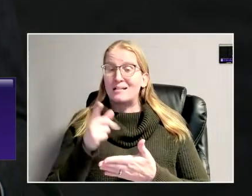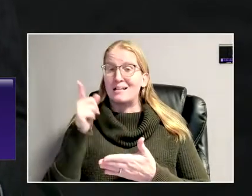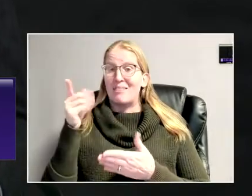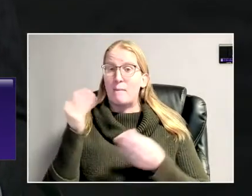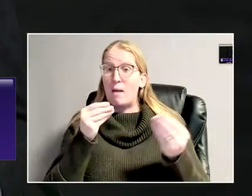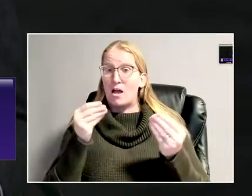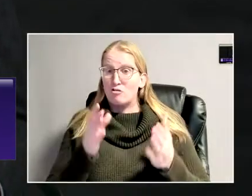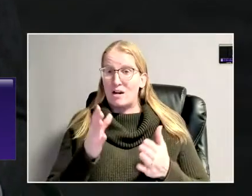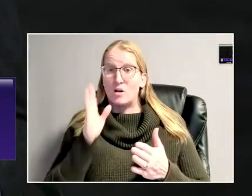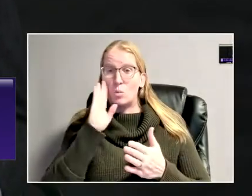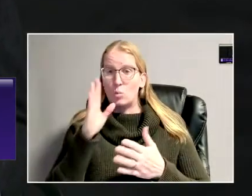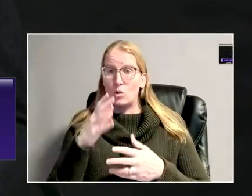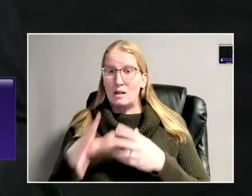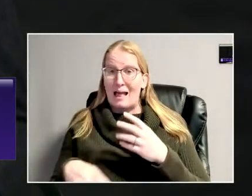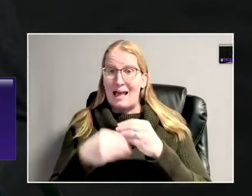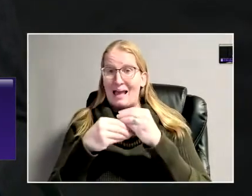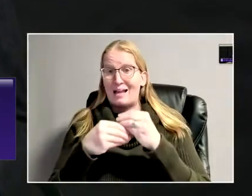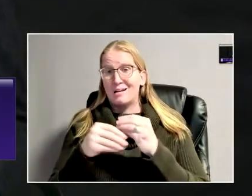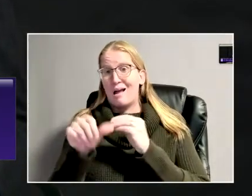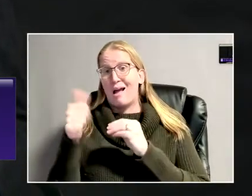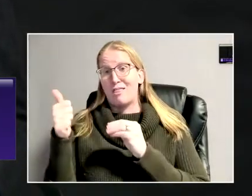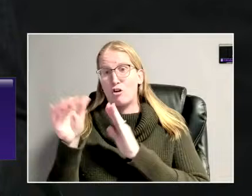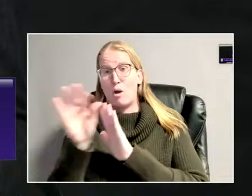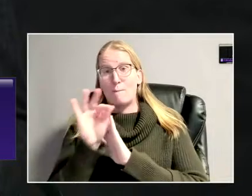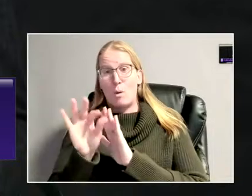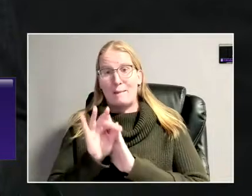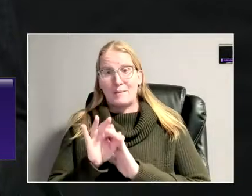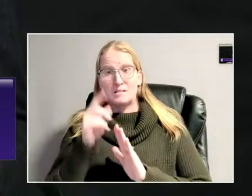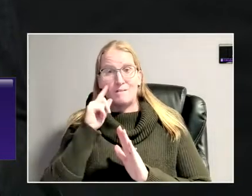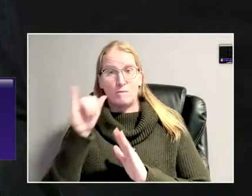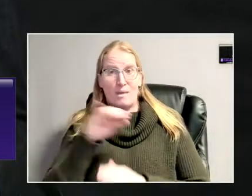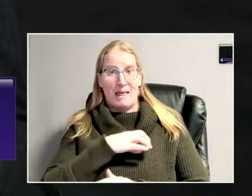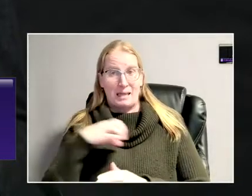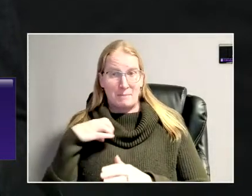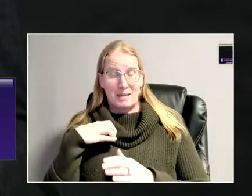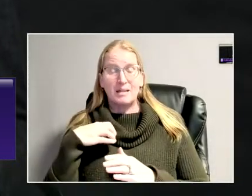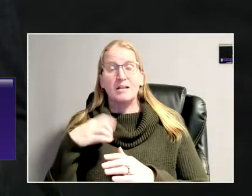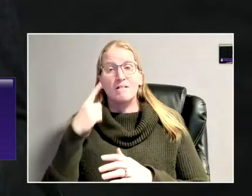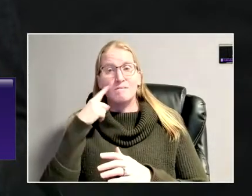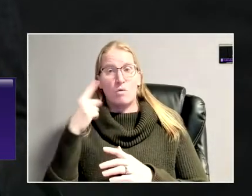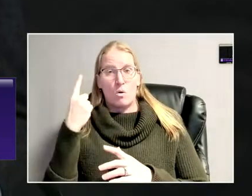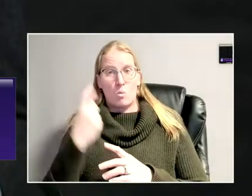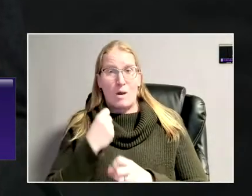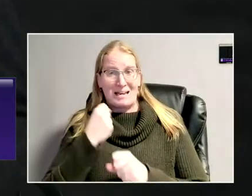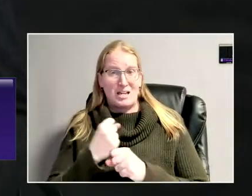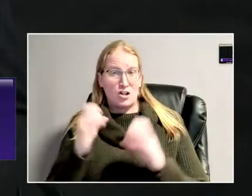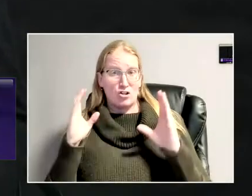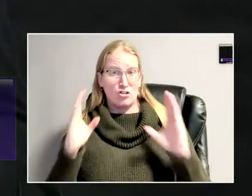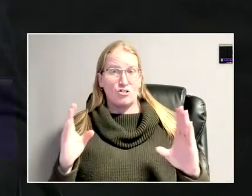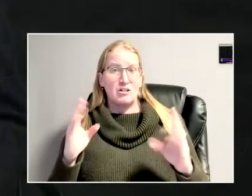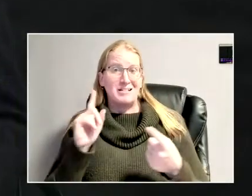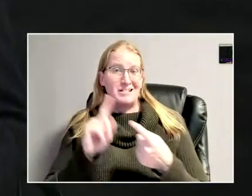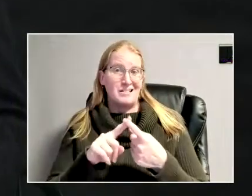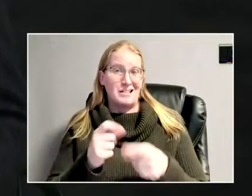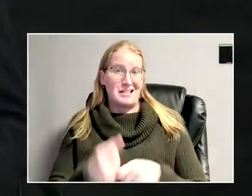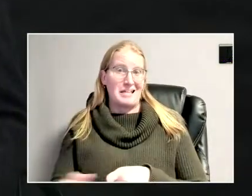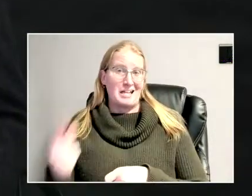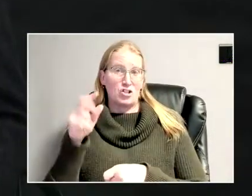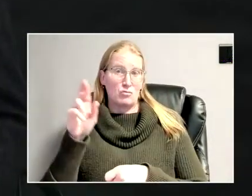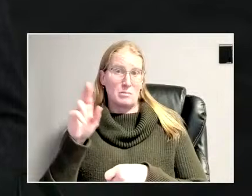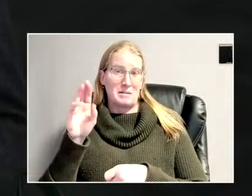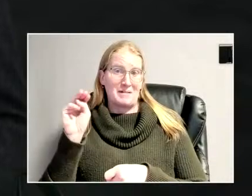ments to the Human Services Review Committee for term to expire at the next annual representative town meeting are you ready for